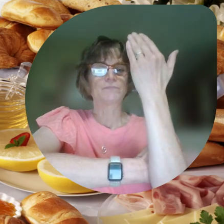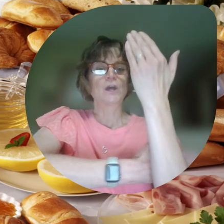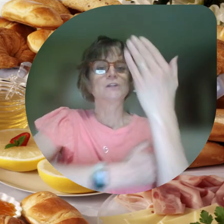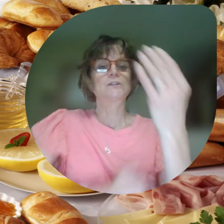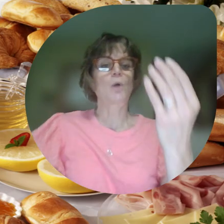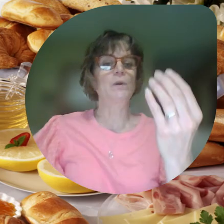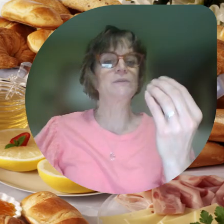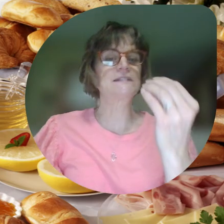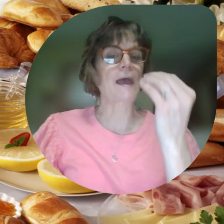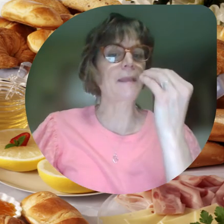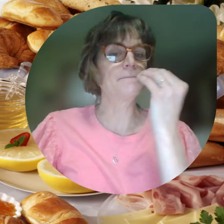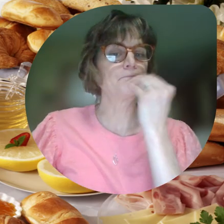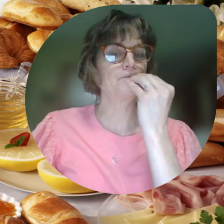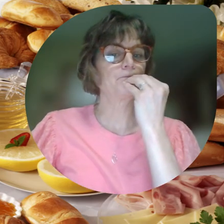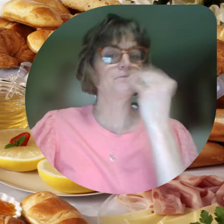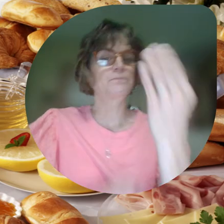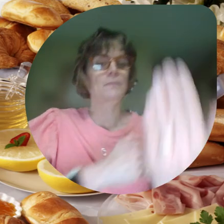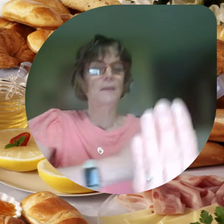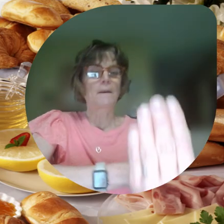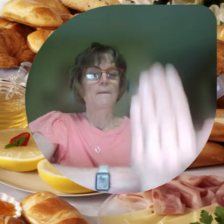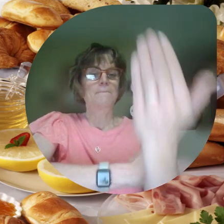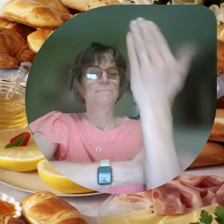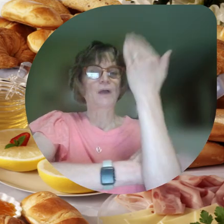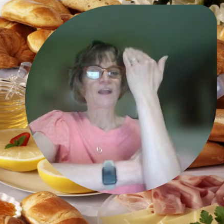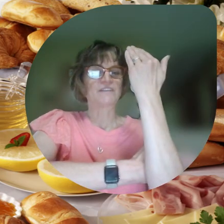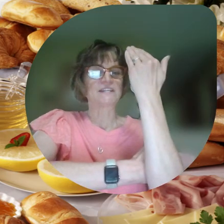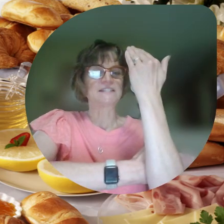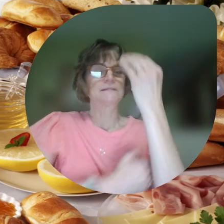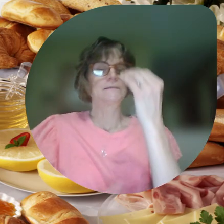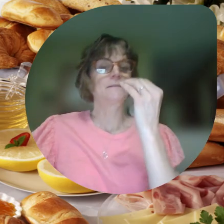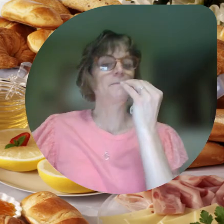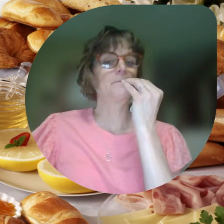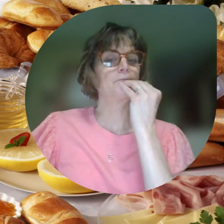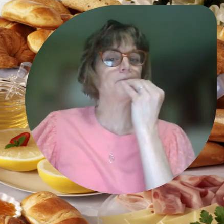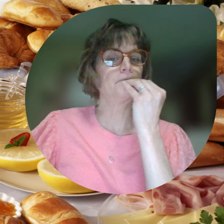Morning. So we would say breakfast.